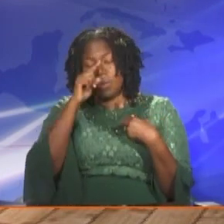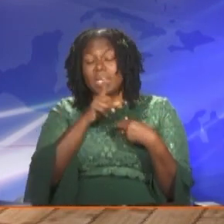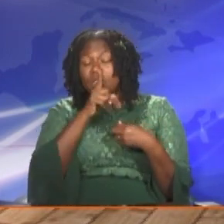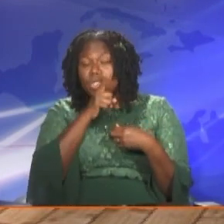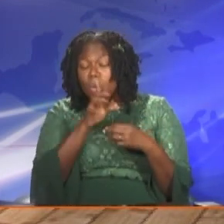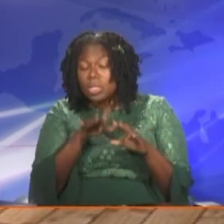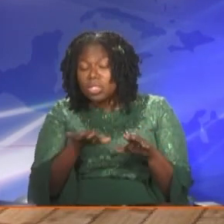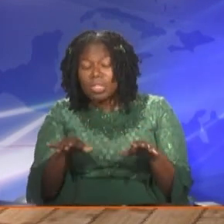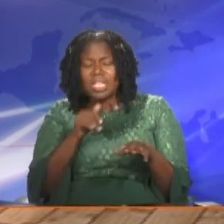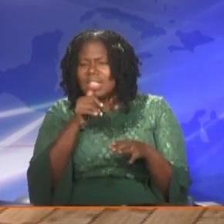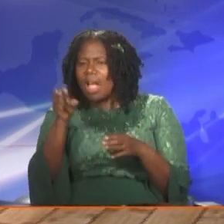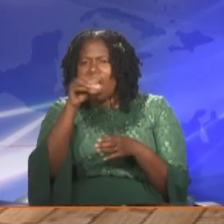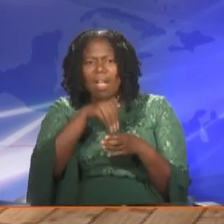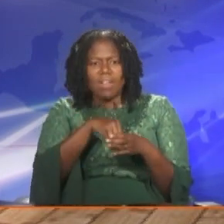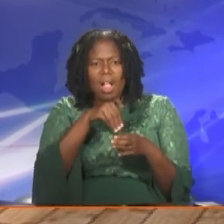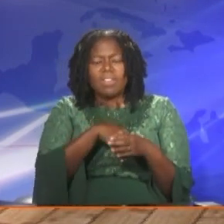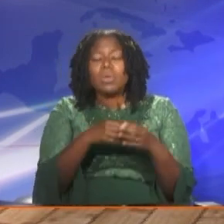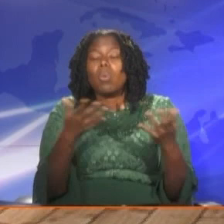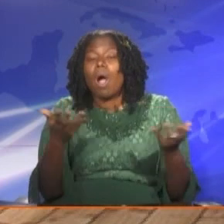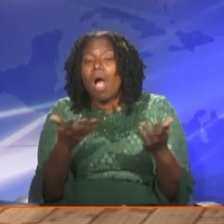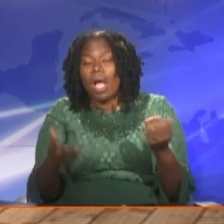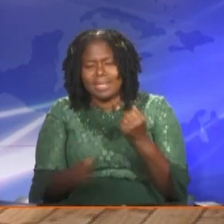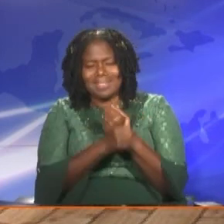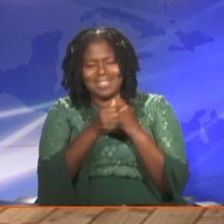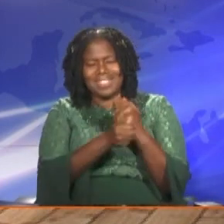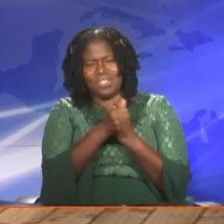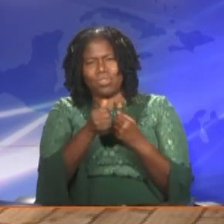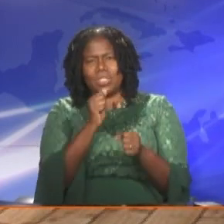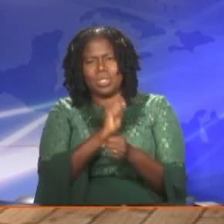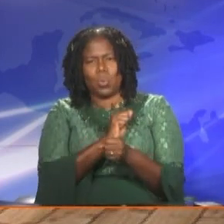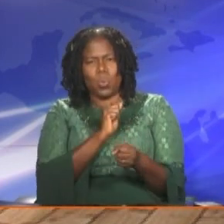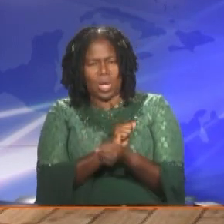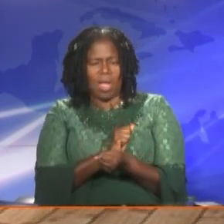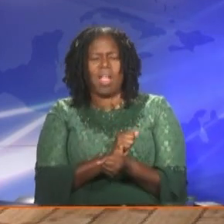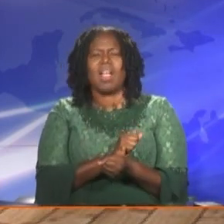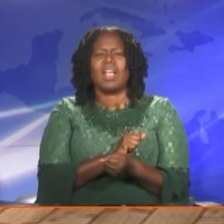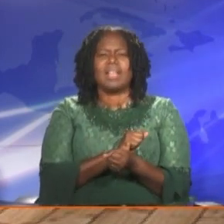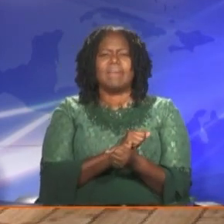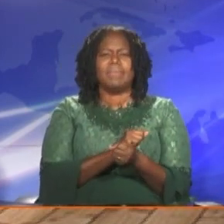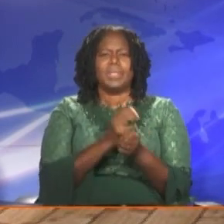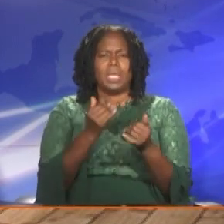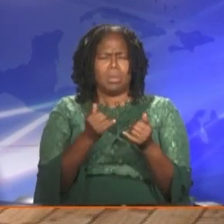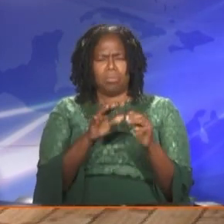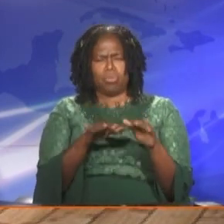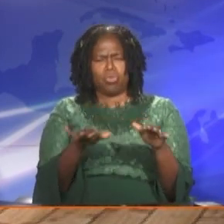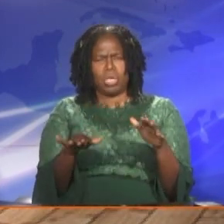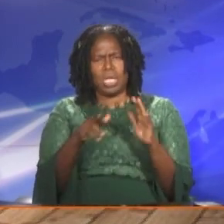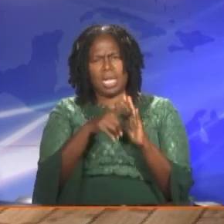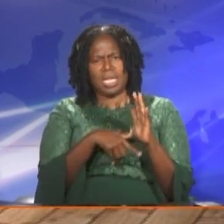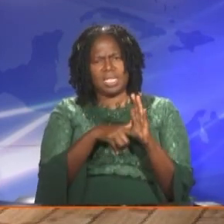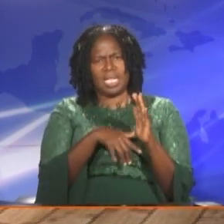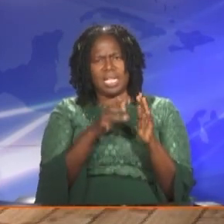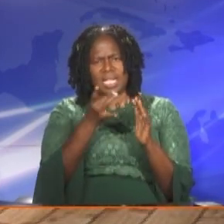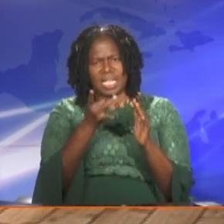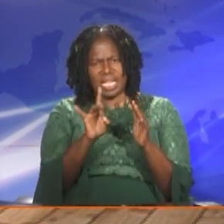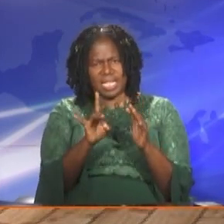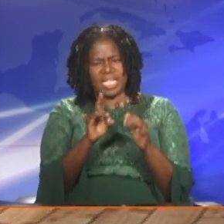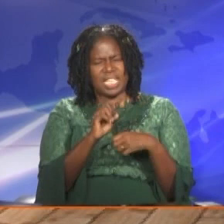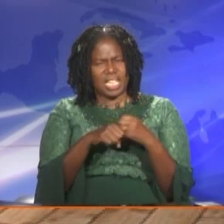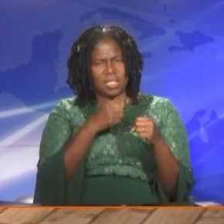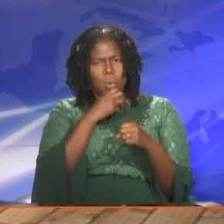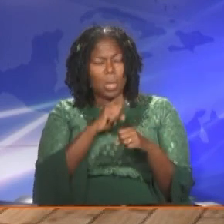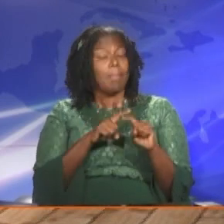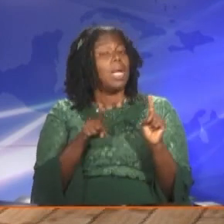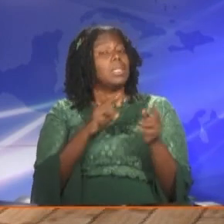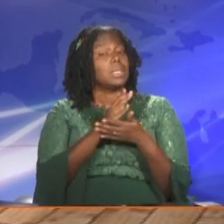a child is really defined as anyone under the age of 18 years. However, some children can work from 16 to 18